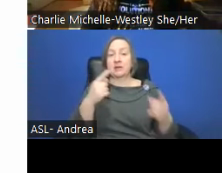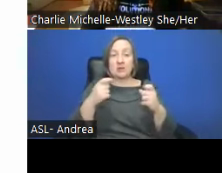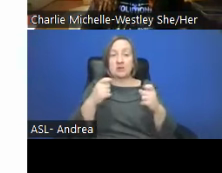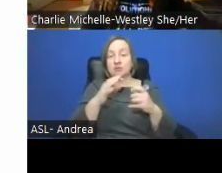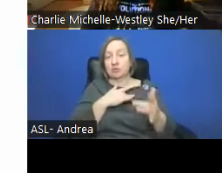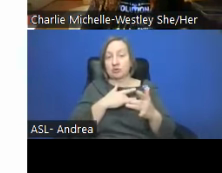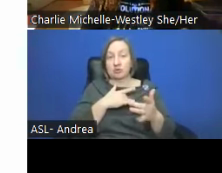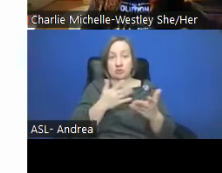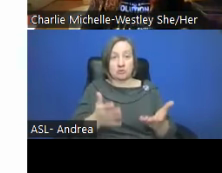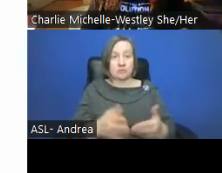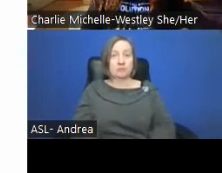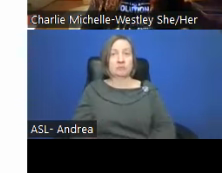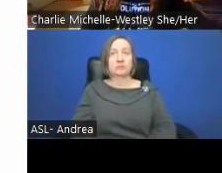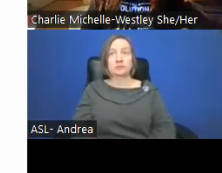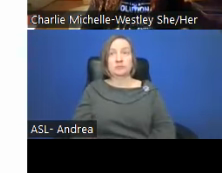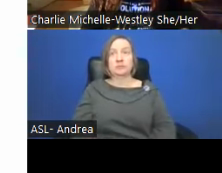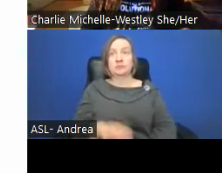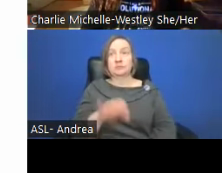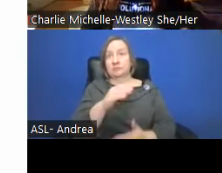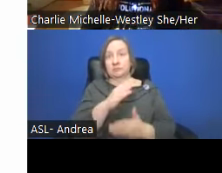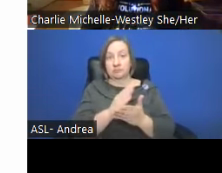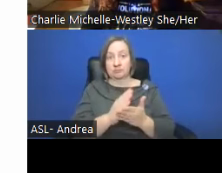or concerns on this section?